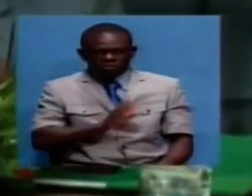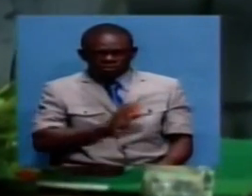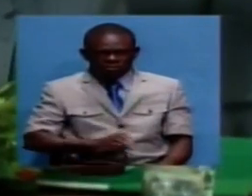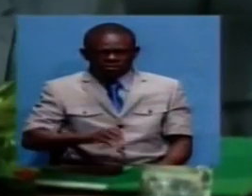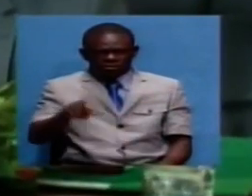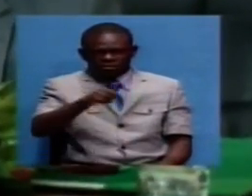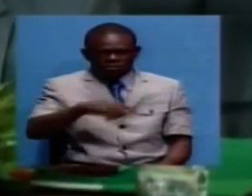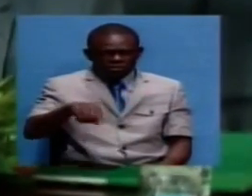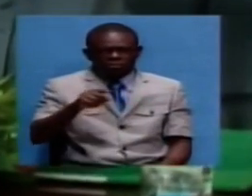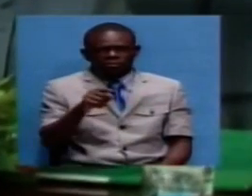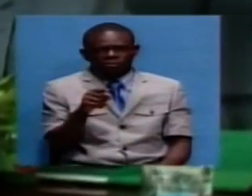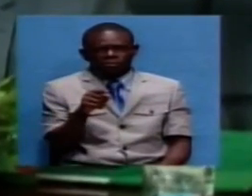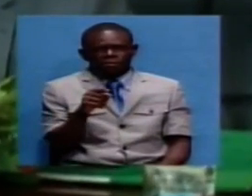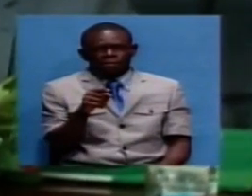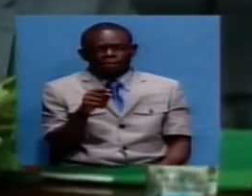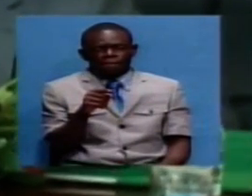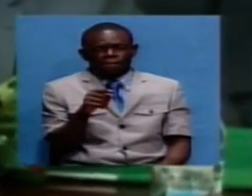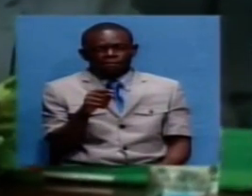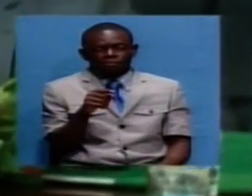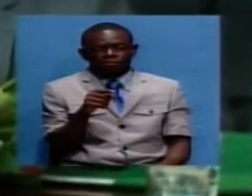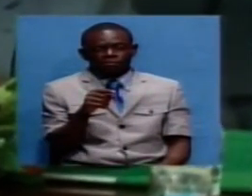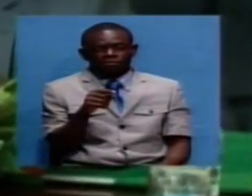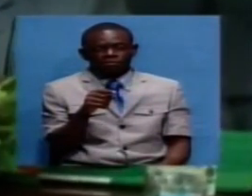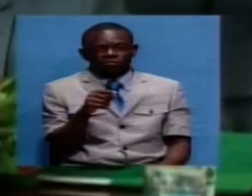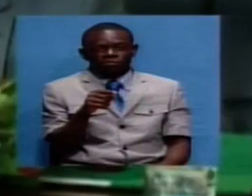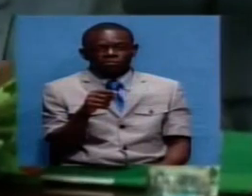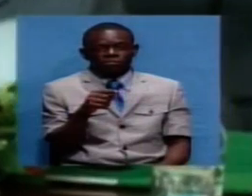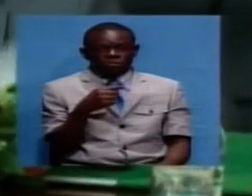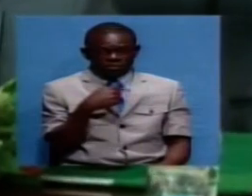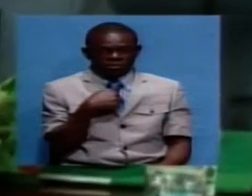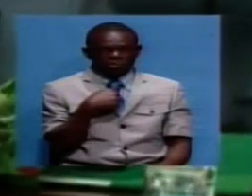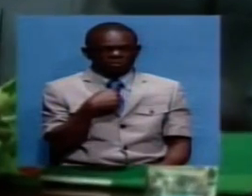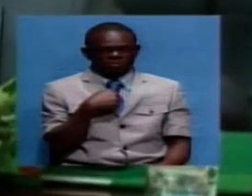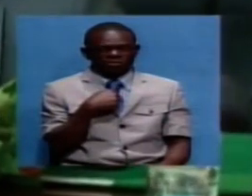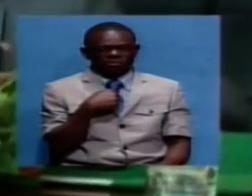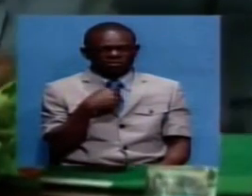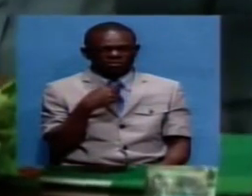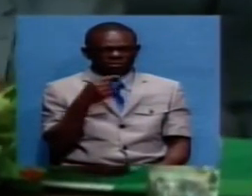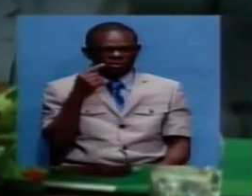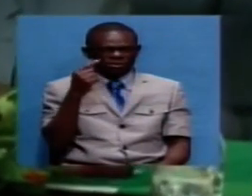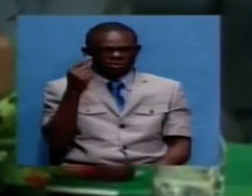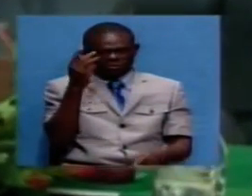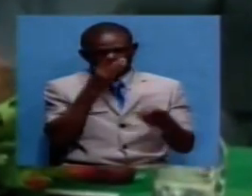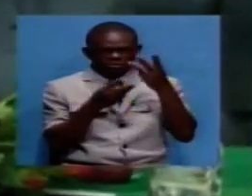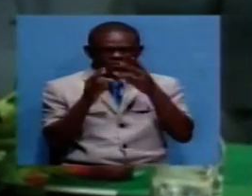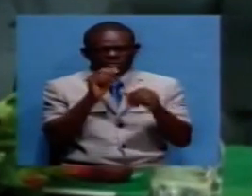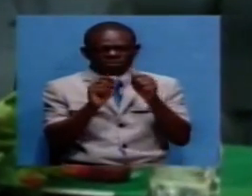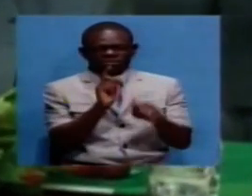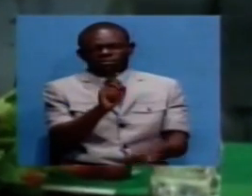supportive. So I think these are things which concern me and my electorate and my